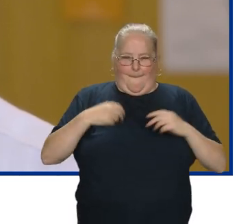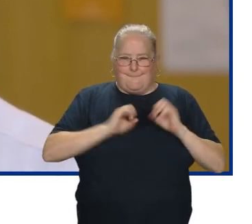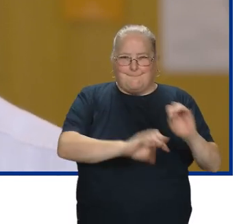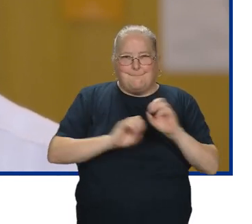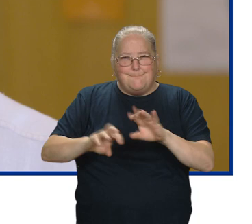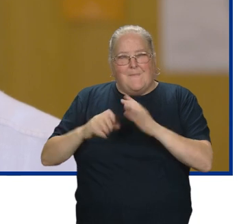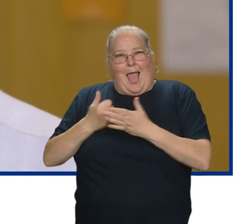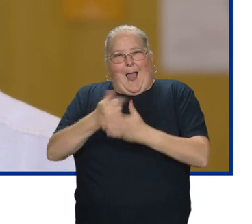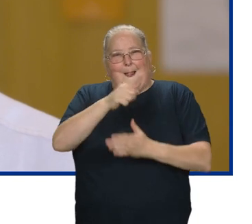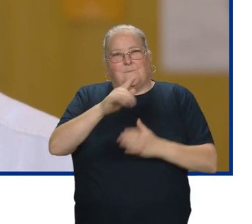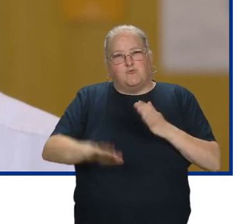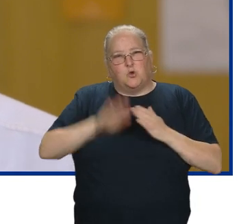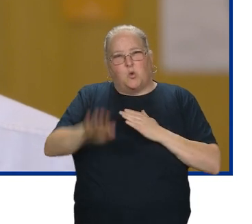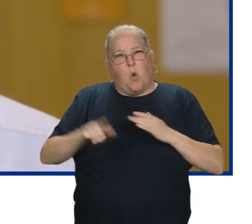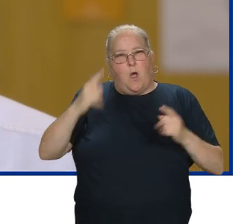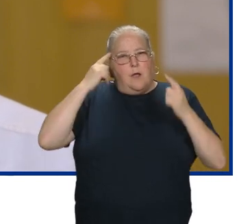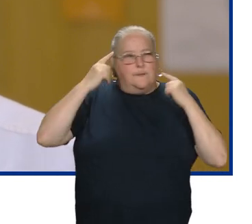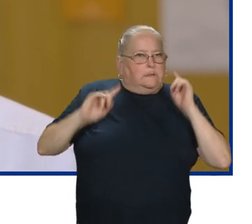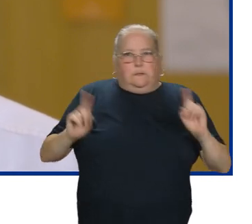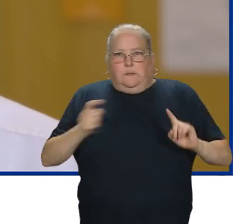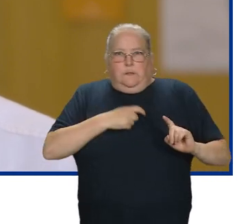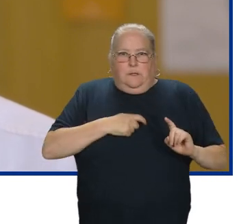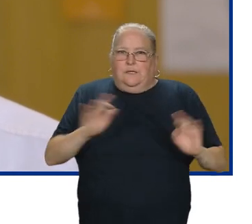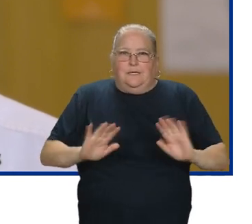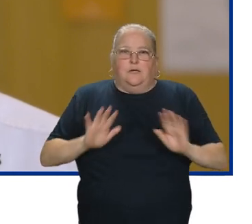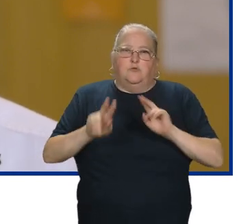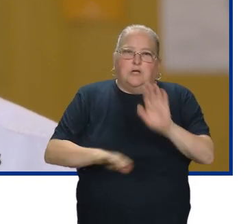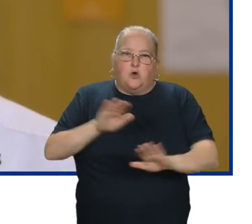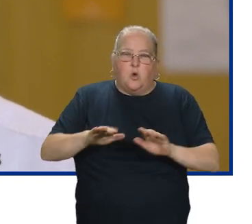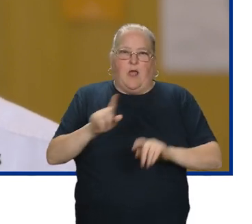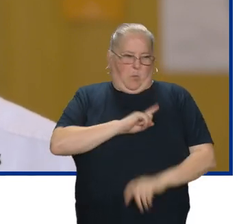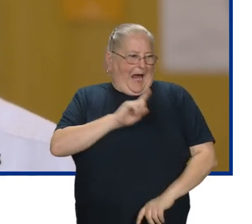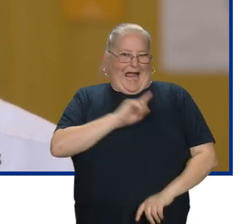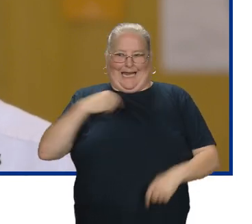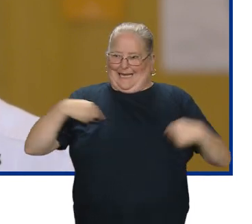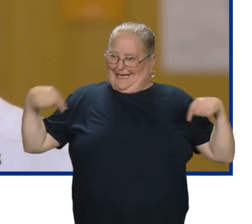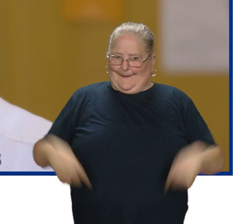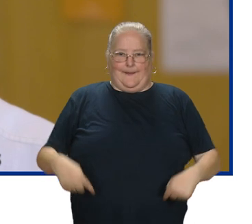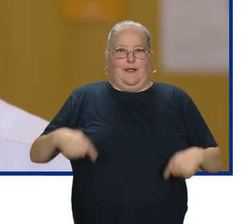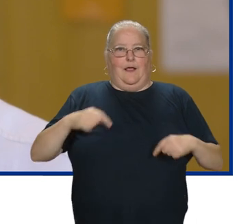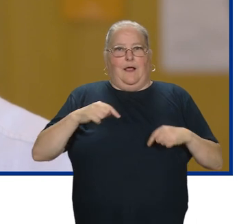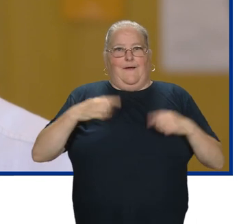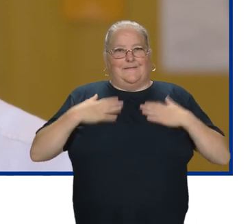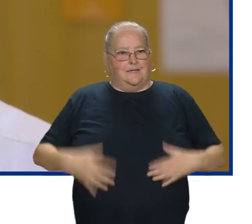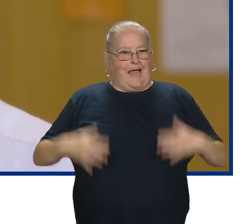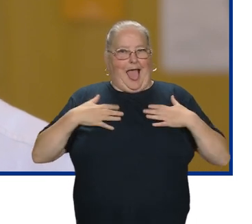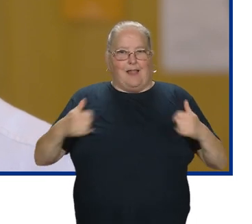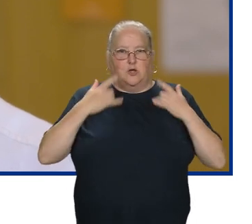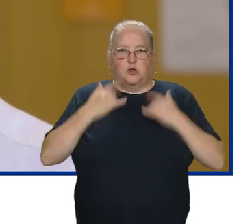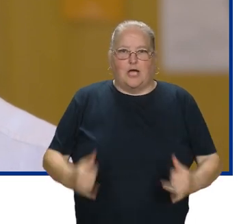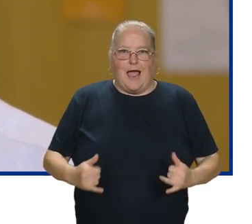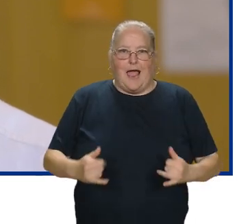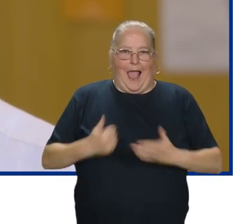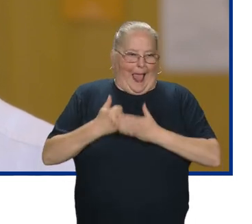purpose. I would like to re-emphasise that these checks are specifically for people with a known serious mental illness and focus on